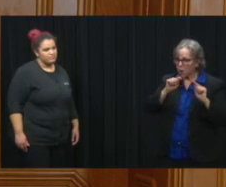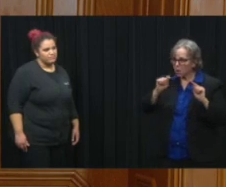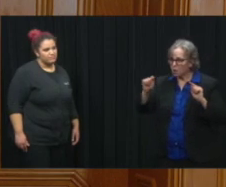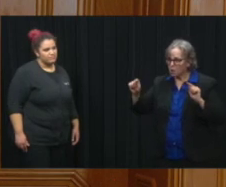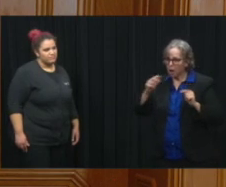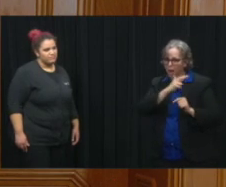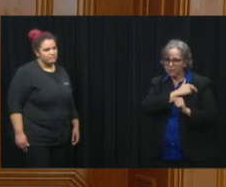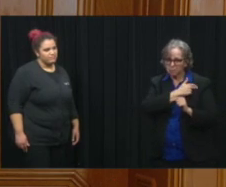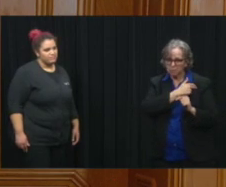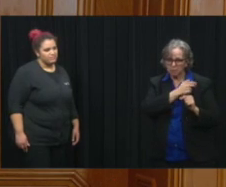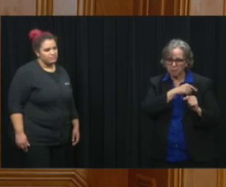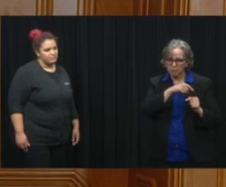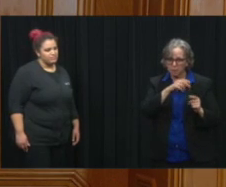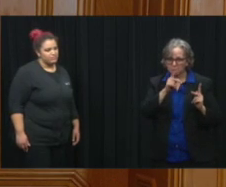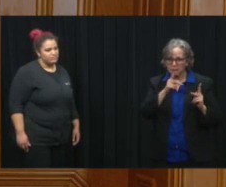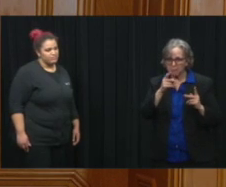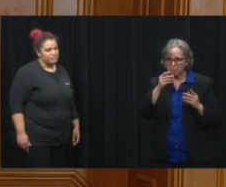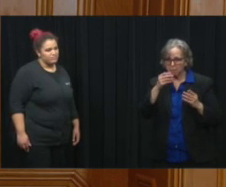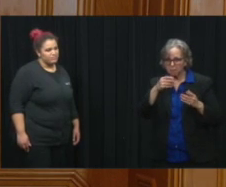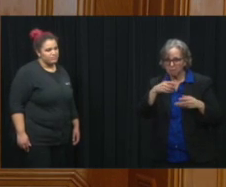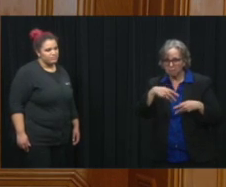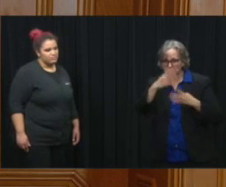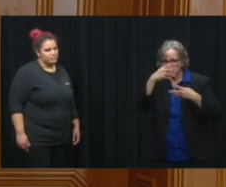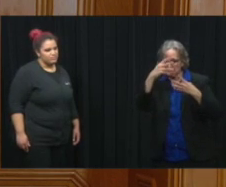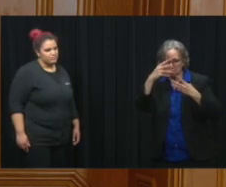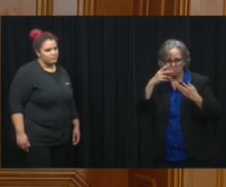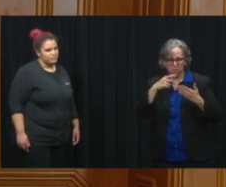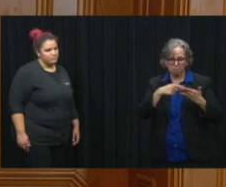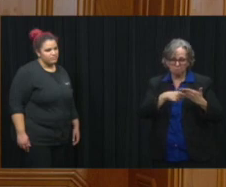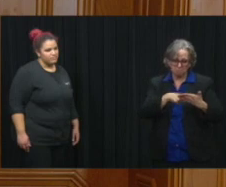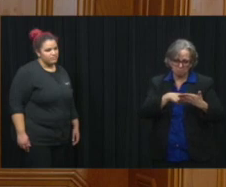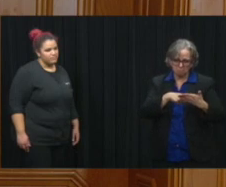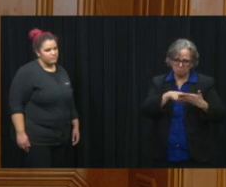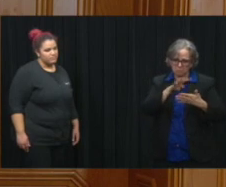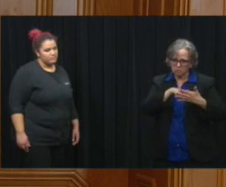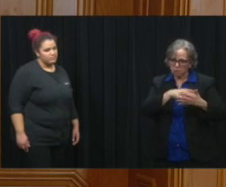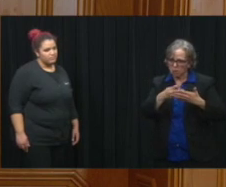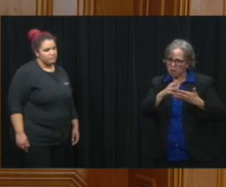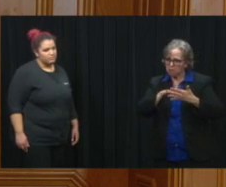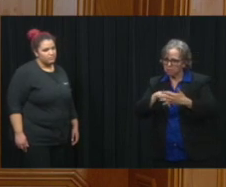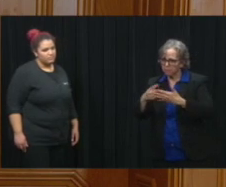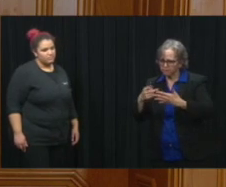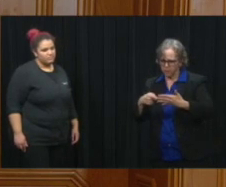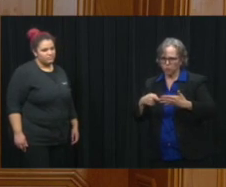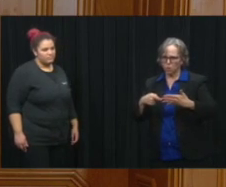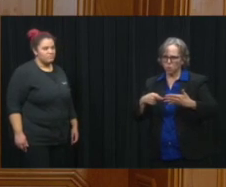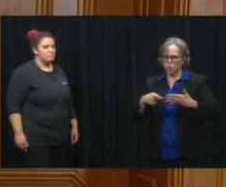modeling, that there was a sense of great urgency.